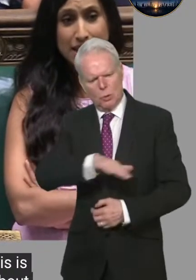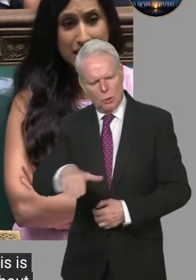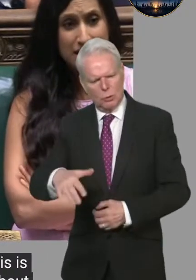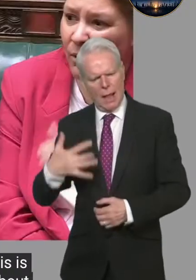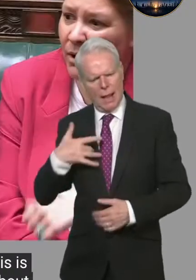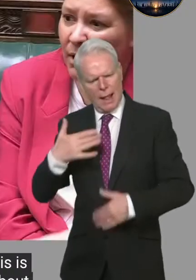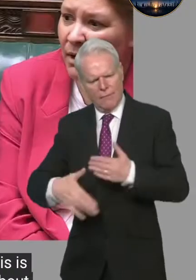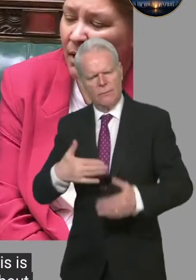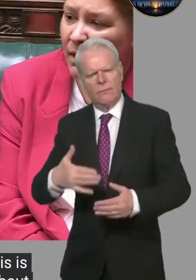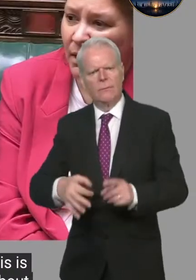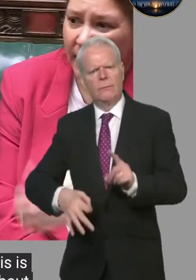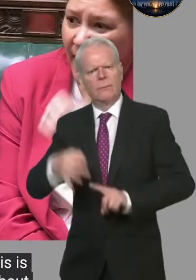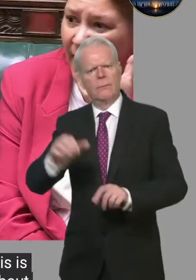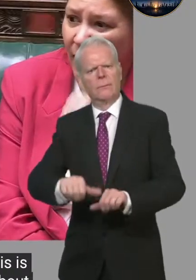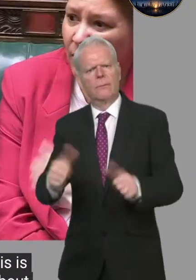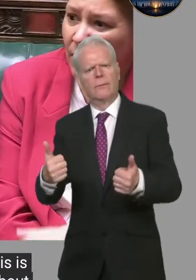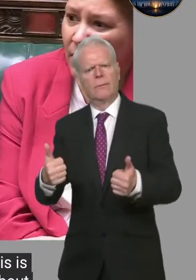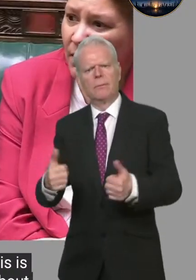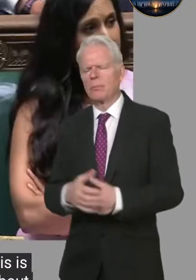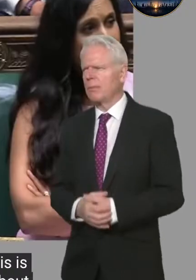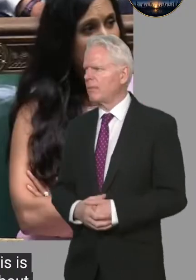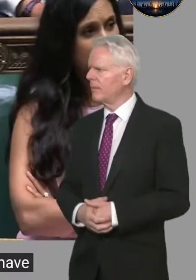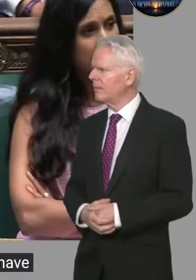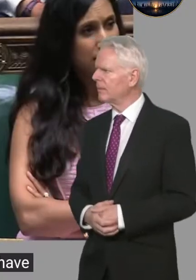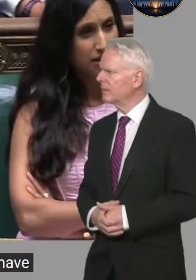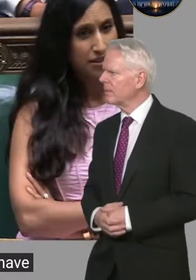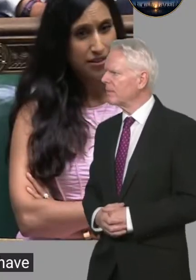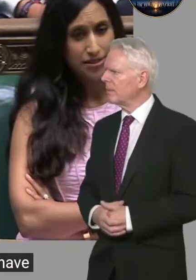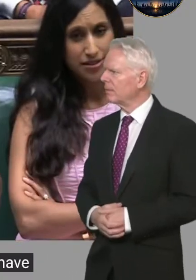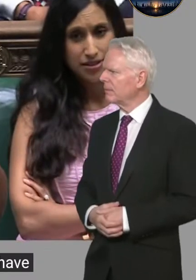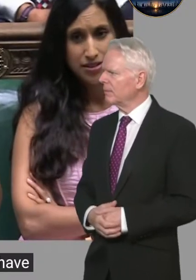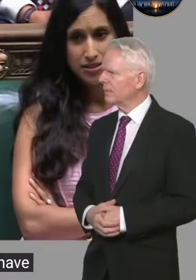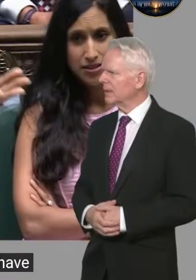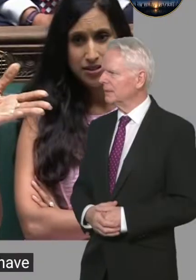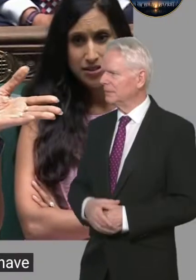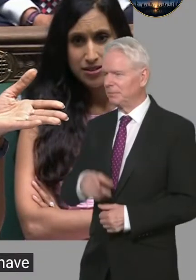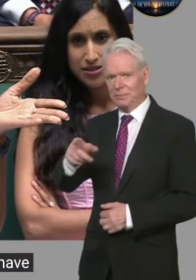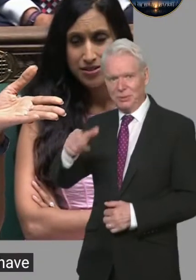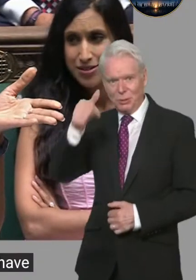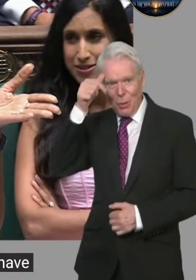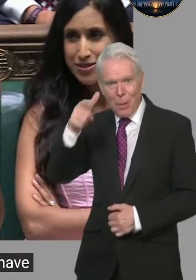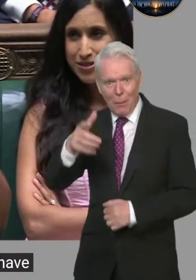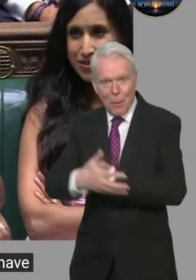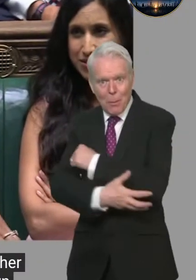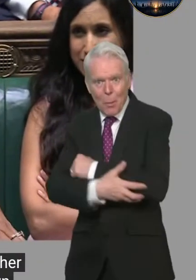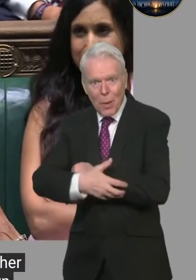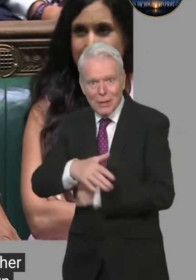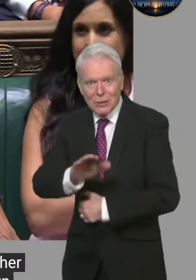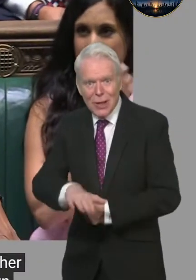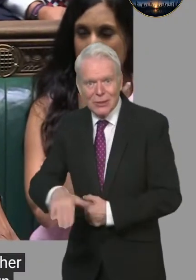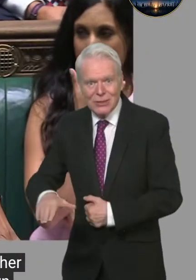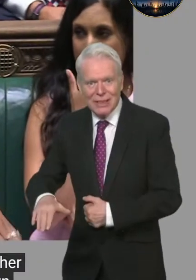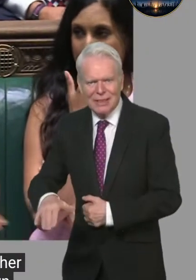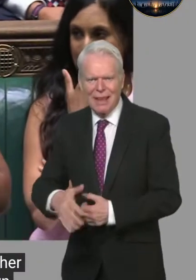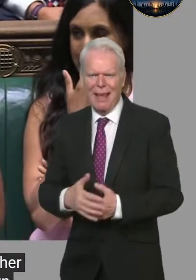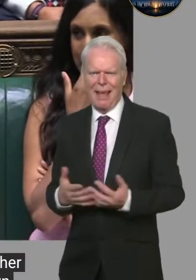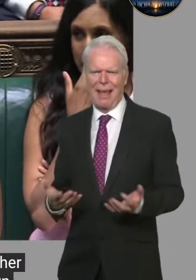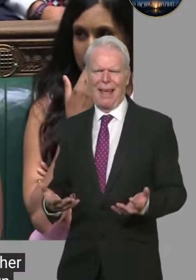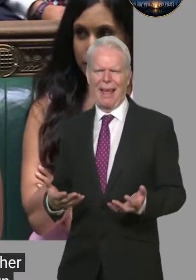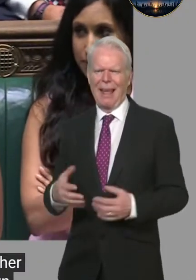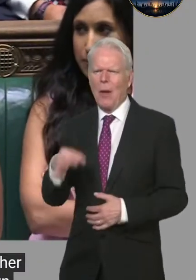numbers have gone down. Teacher numbers have gone down. It's amazing. I've never seen this much excitement on the Labour